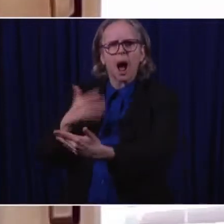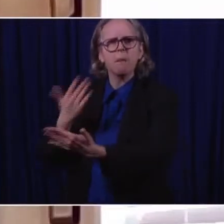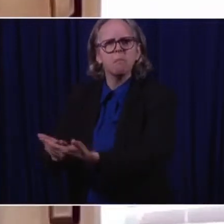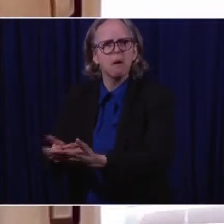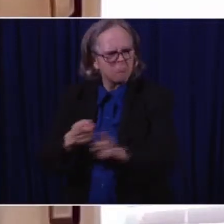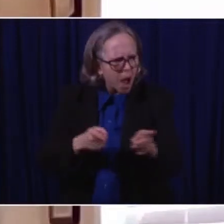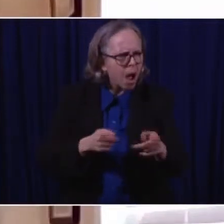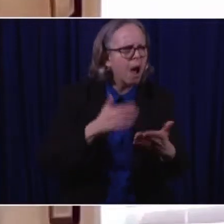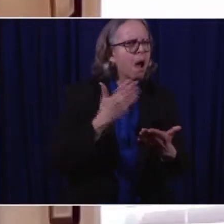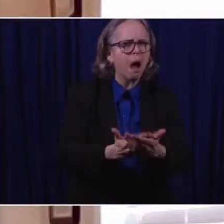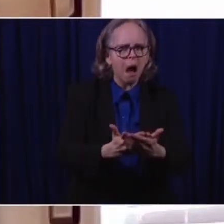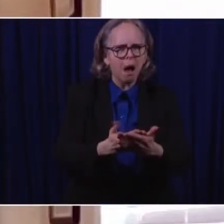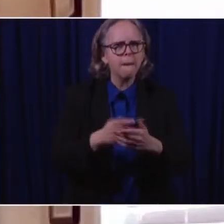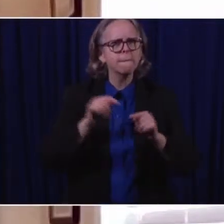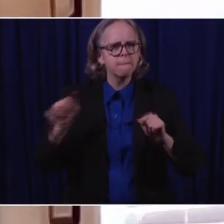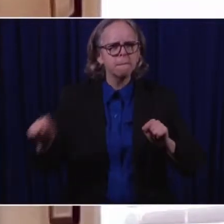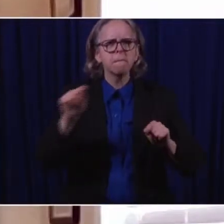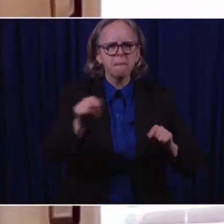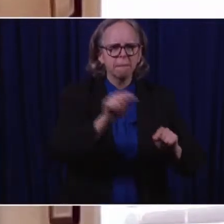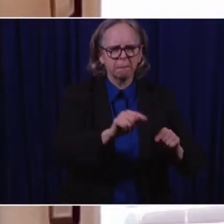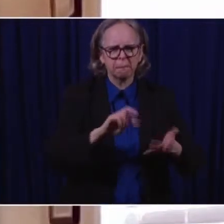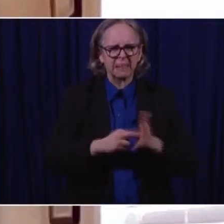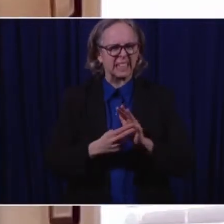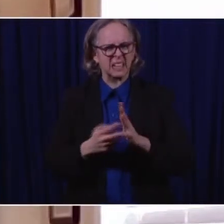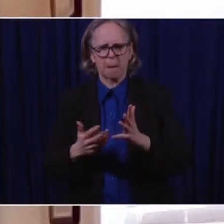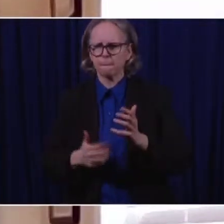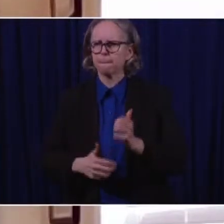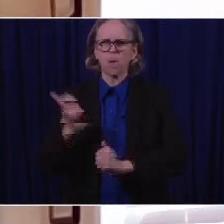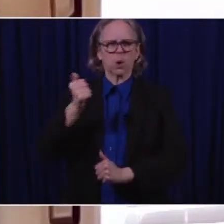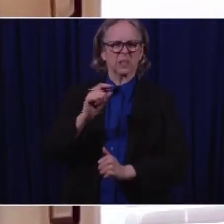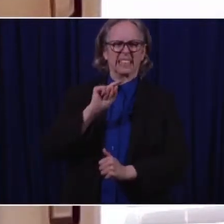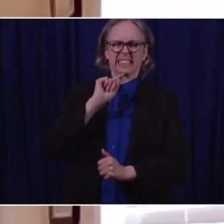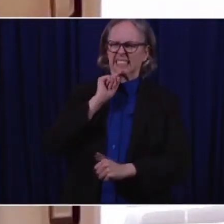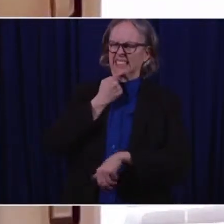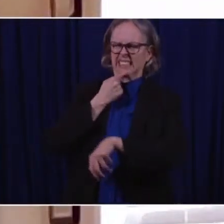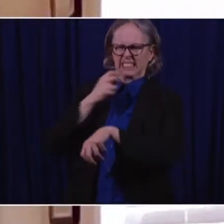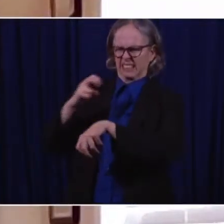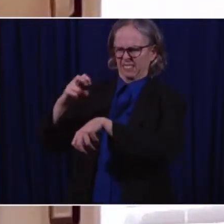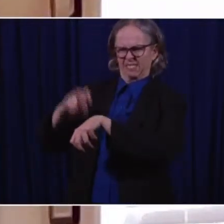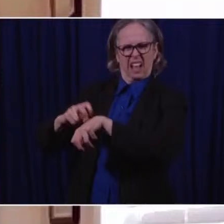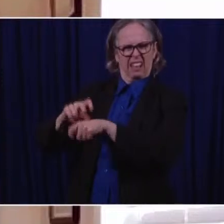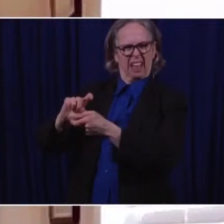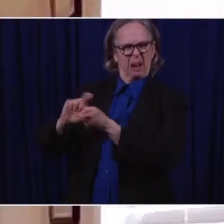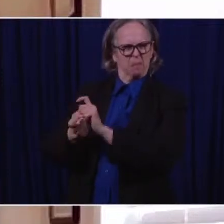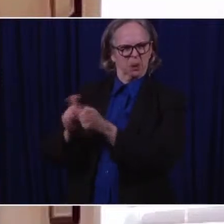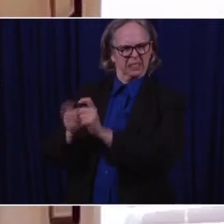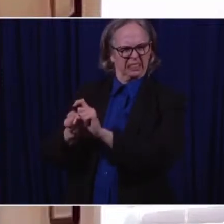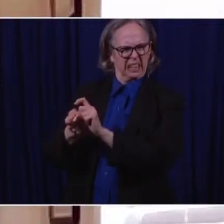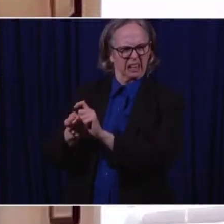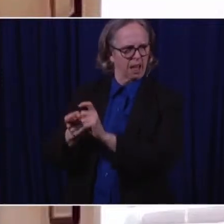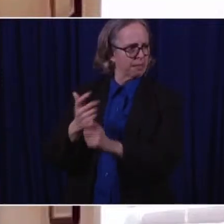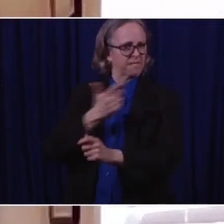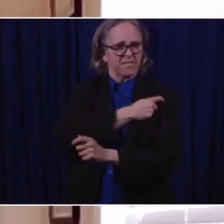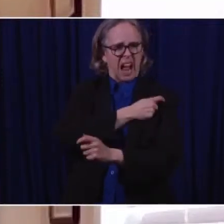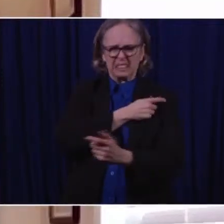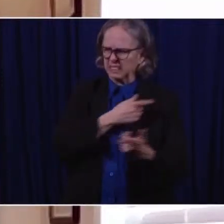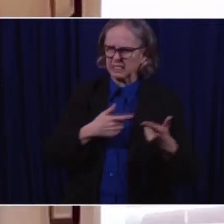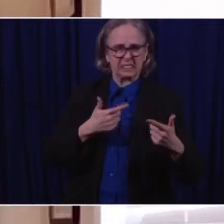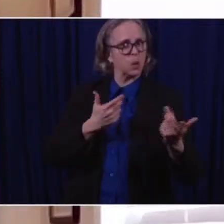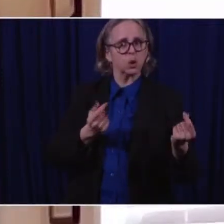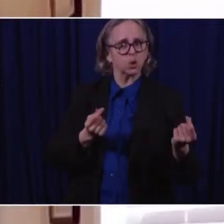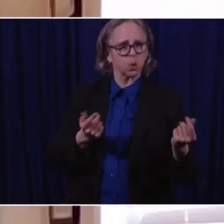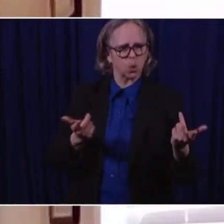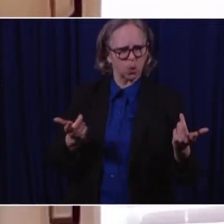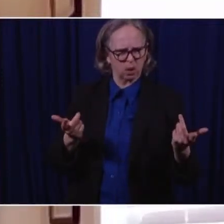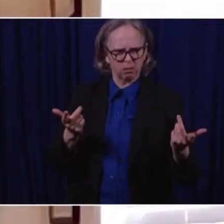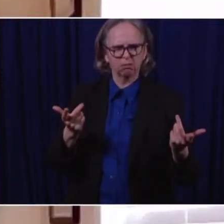serious of the variants, there appear to be still very good antibody responses